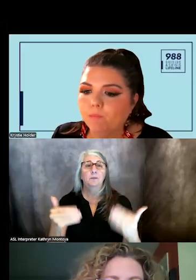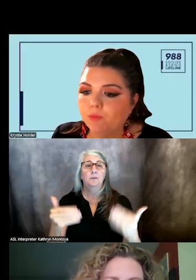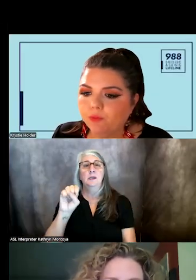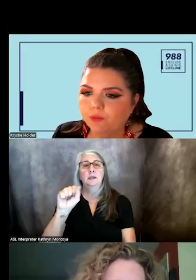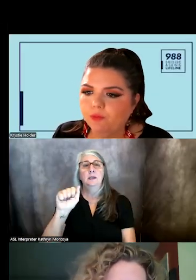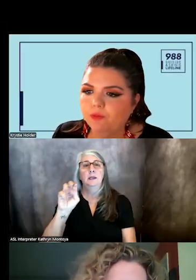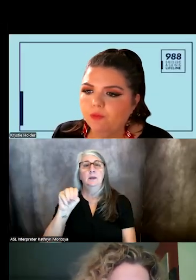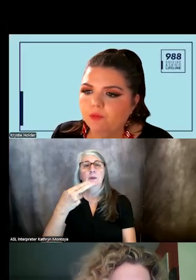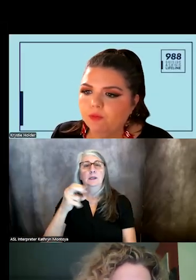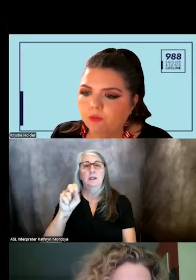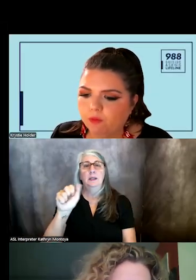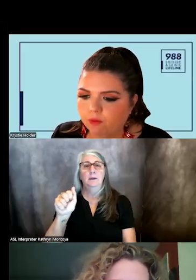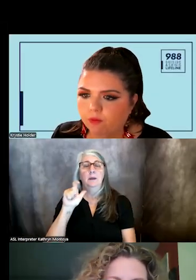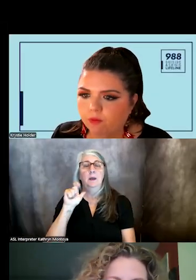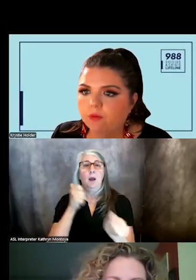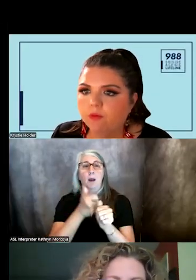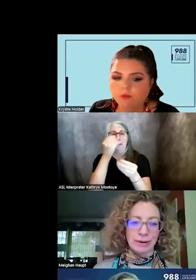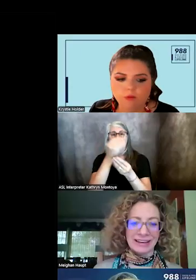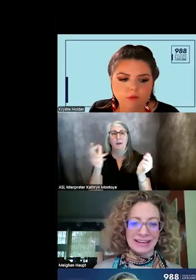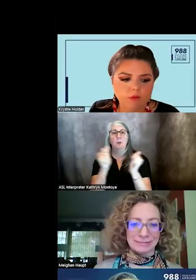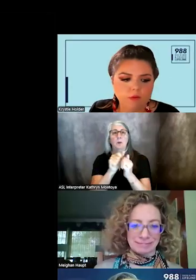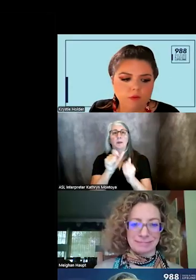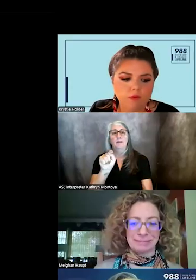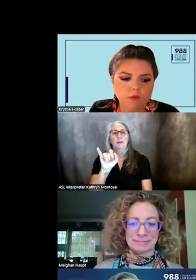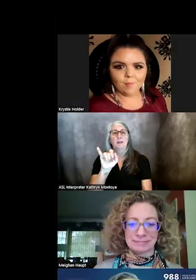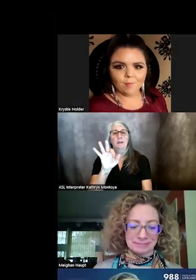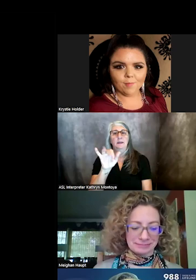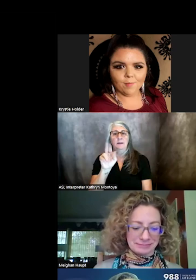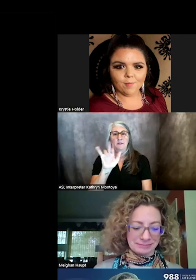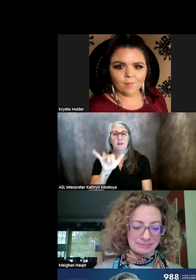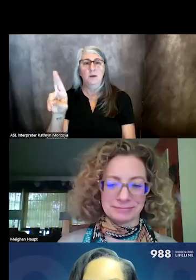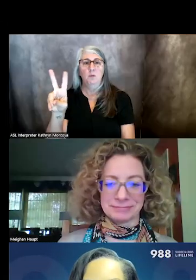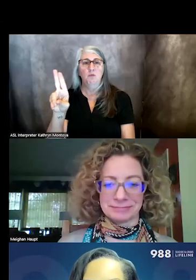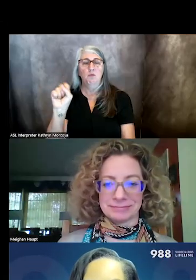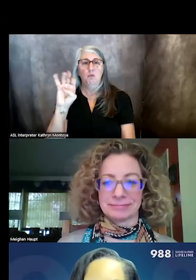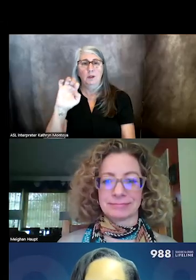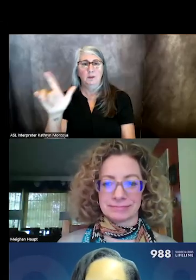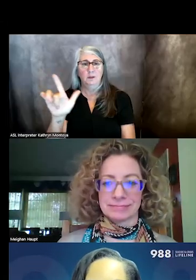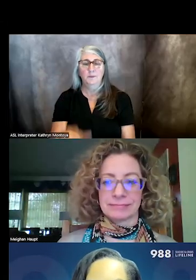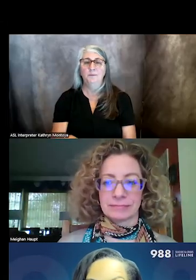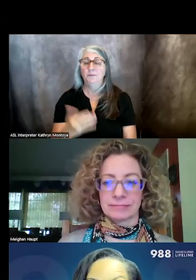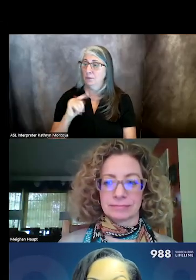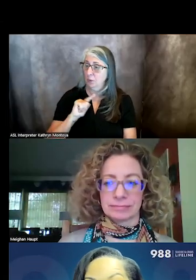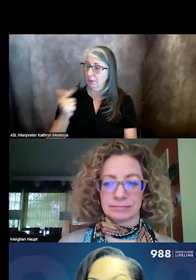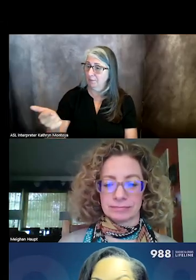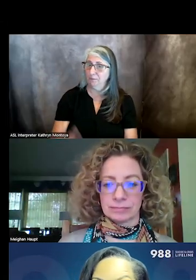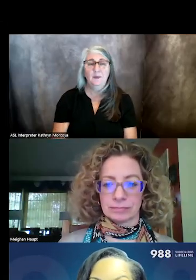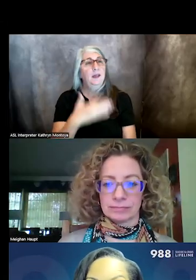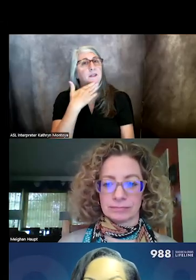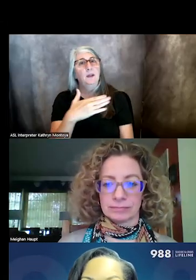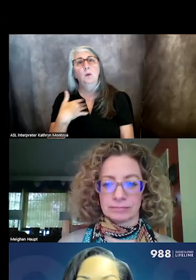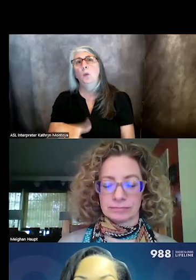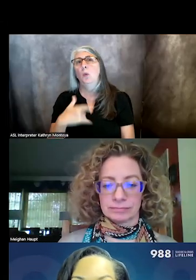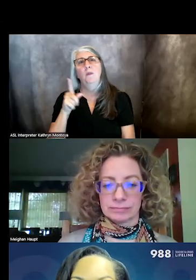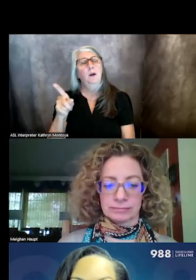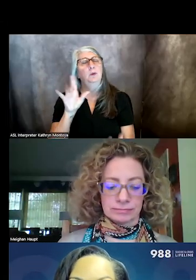with Tiffany Russell. Tiffany, go ahead. Thank you so much. And that was a great